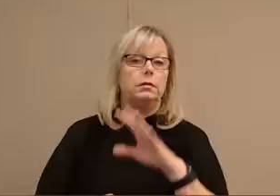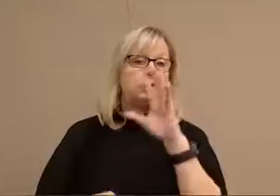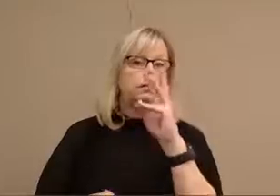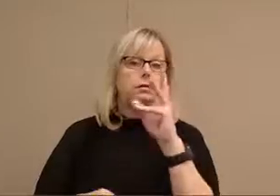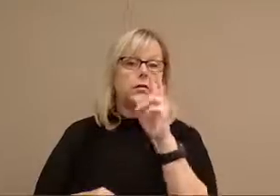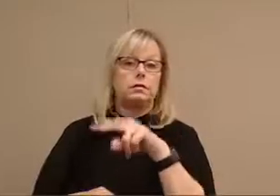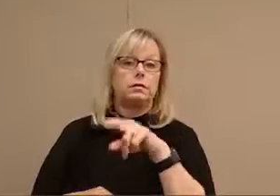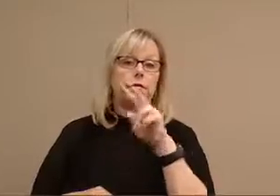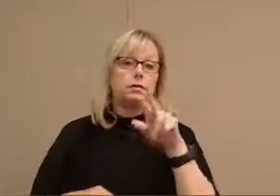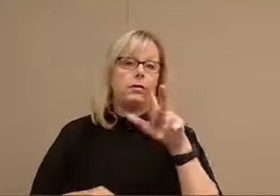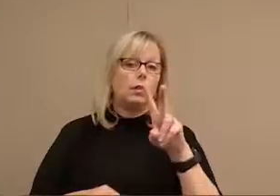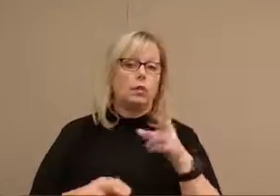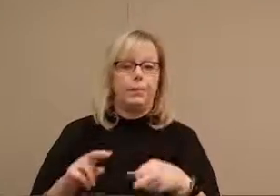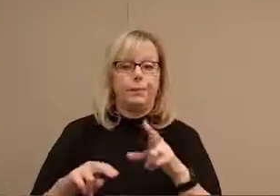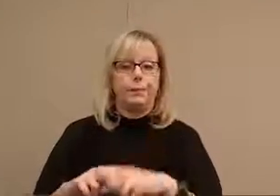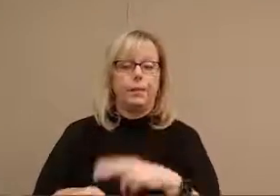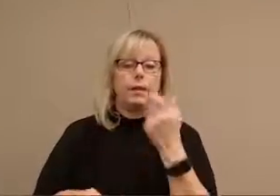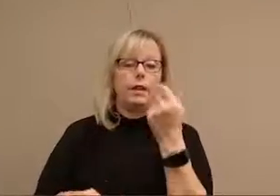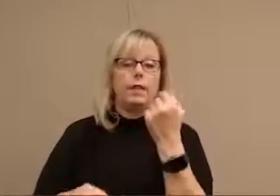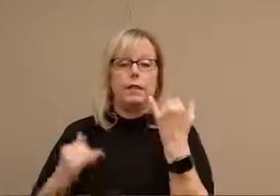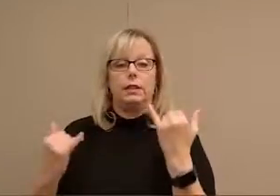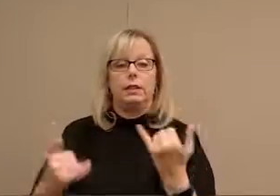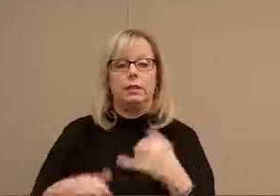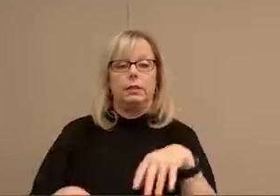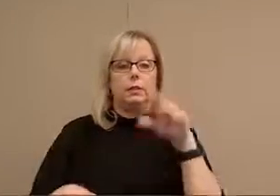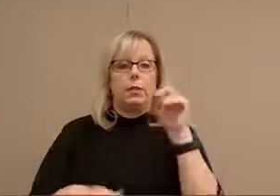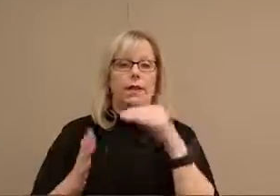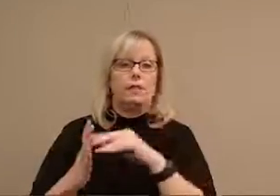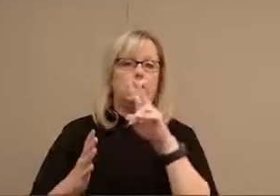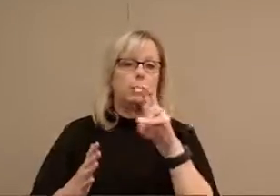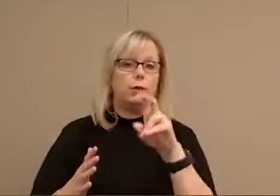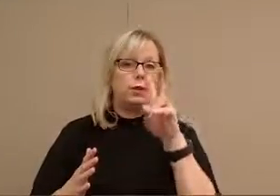4,369. 62232 up 11 to